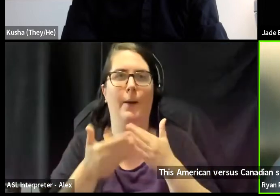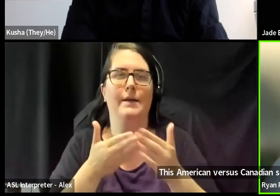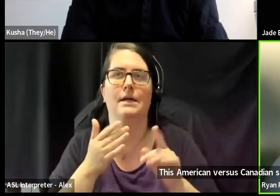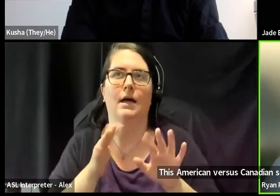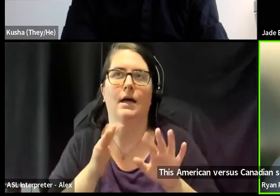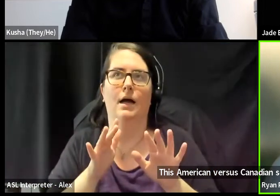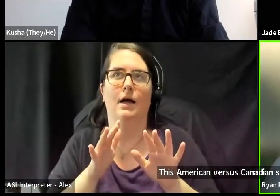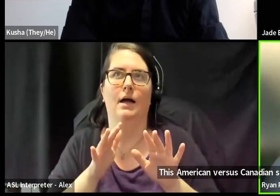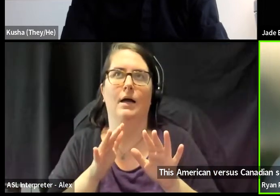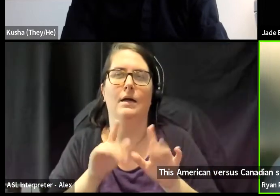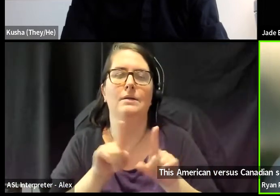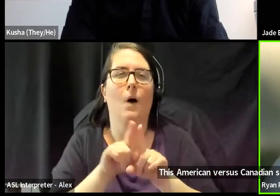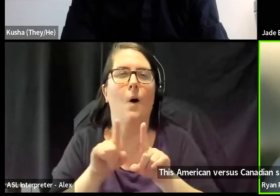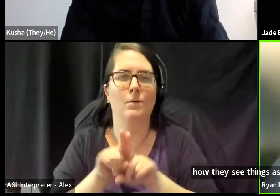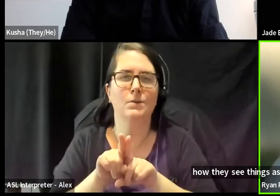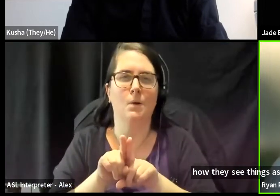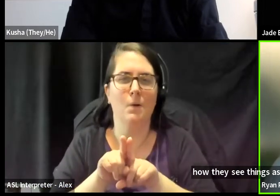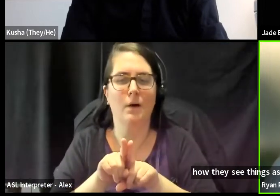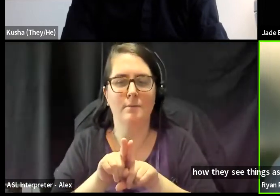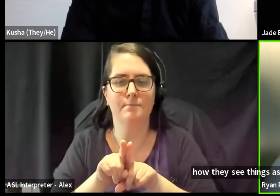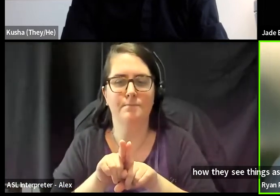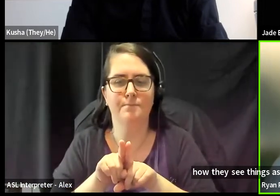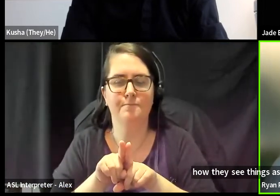also part of the ways in which, like,